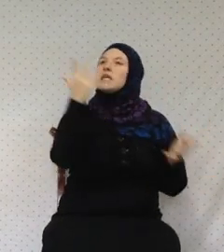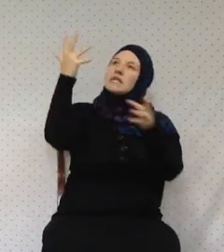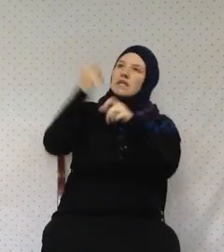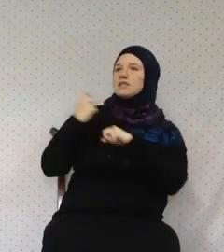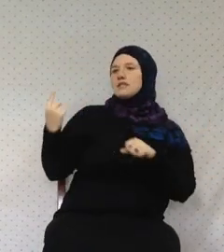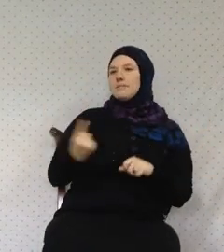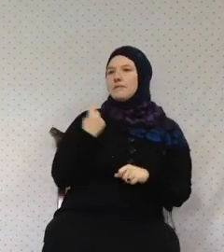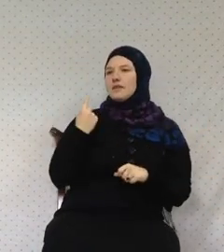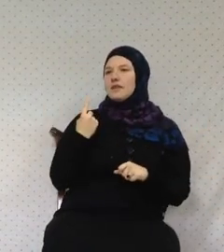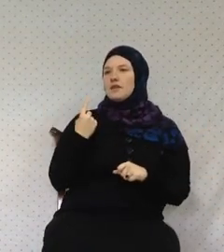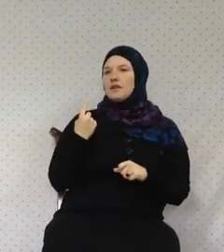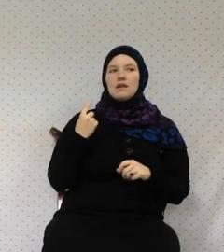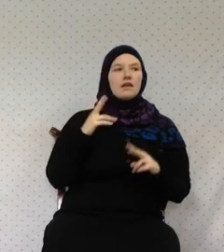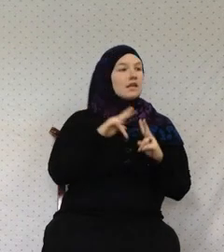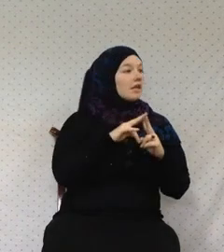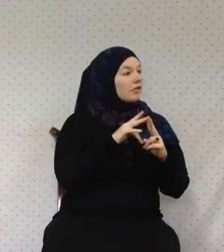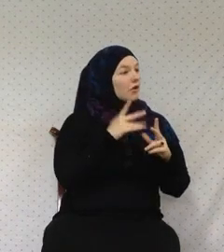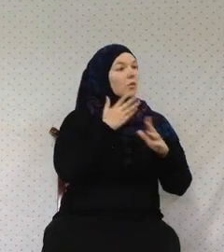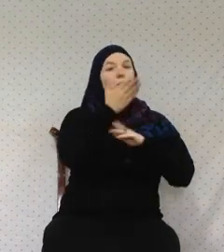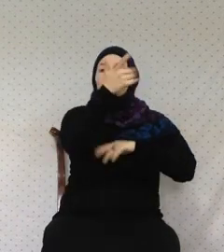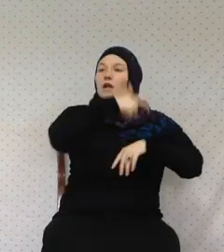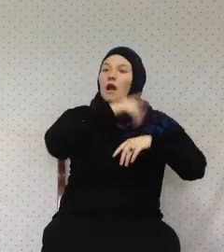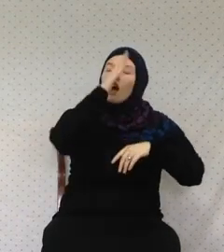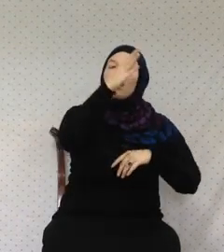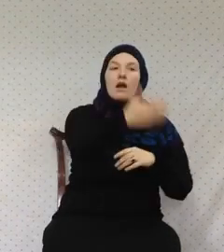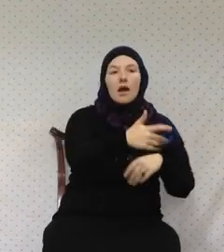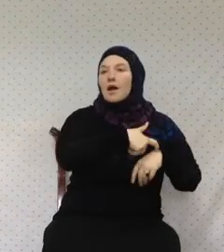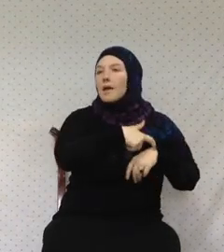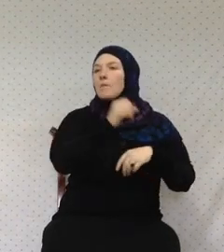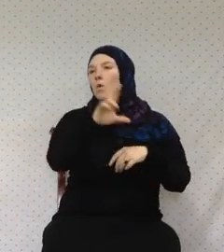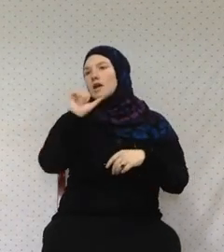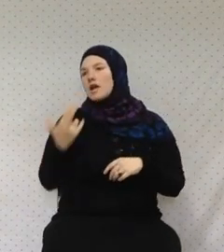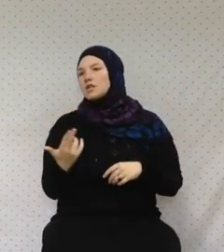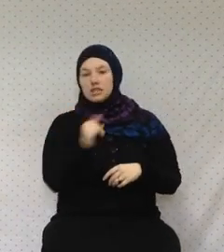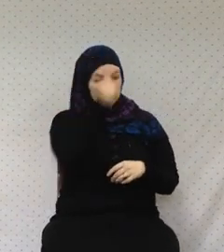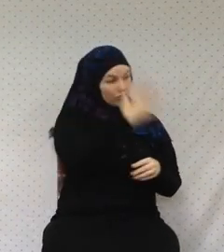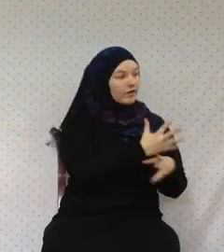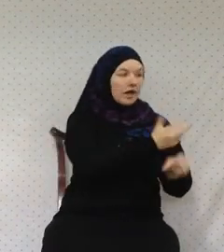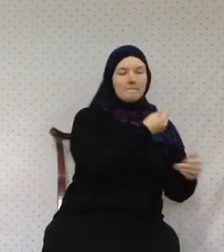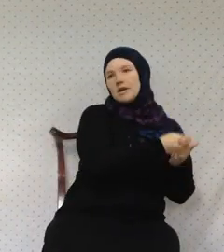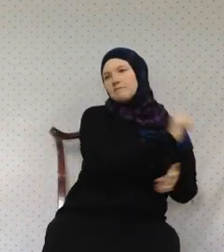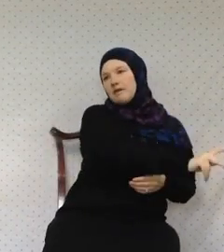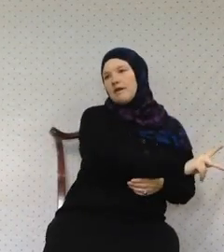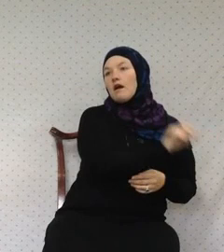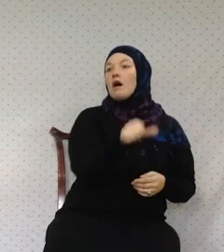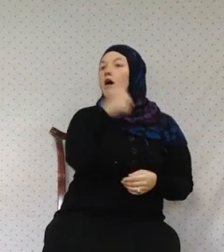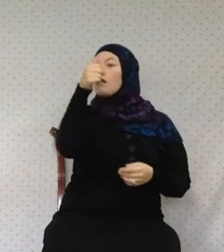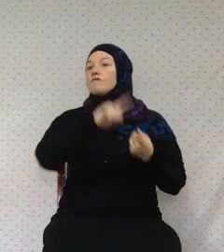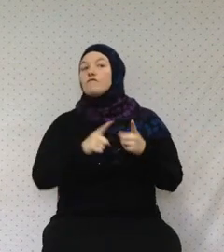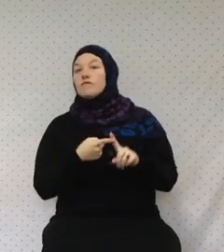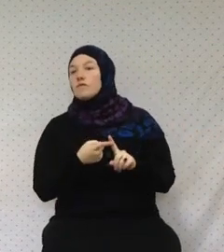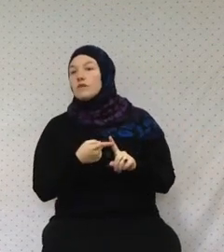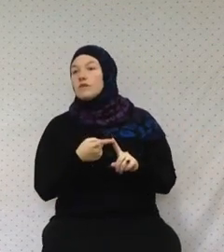something, either in kind or cash. This brother got it cash. Another brother